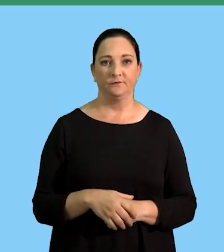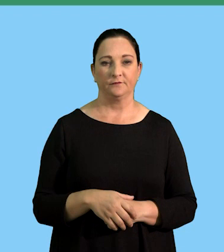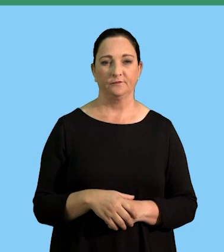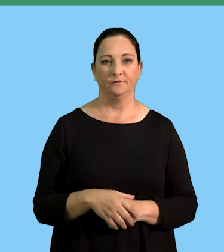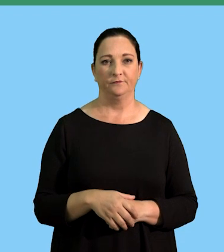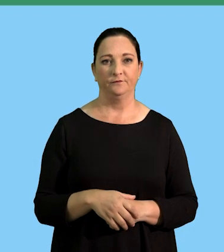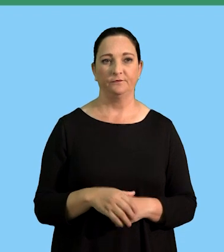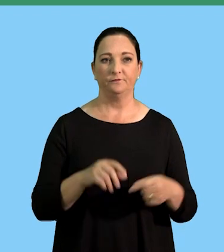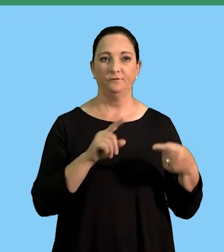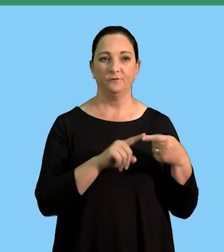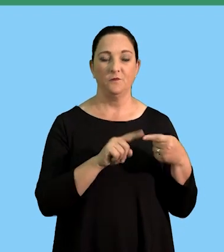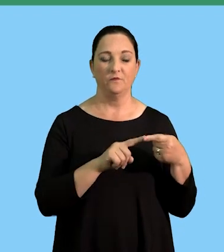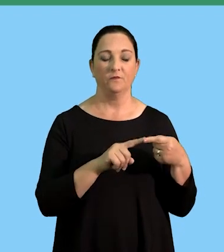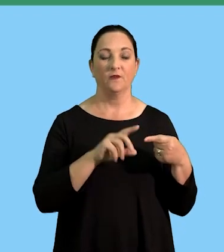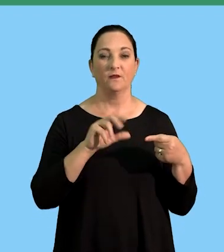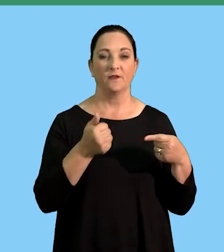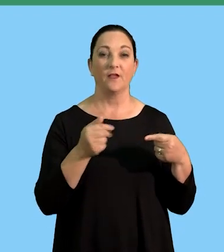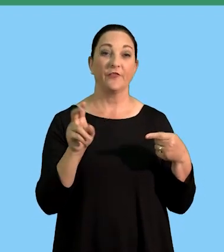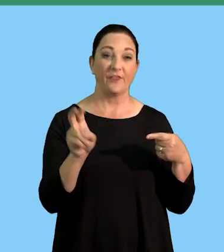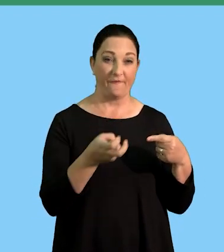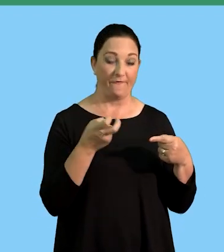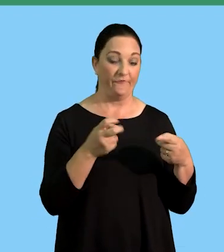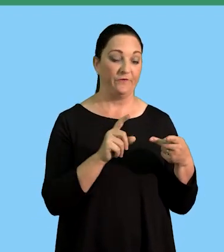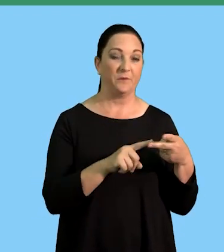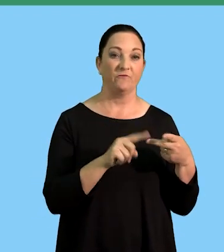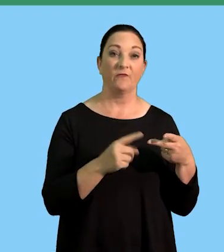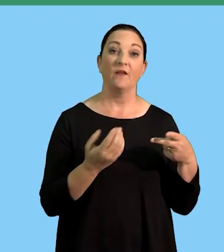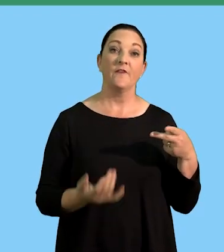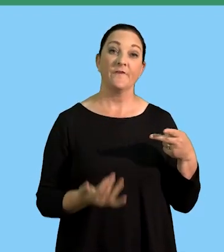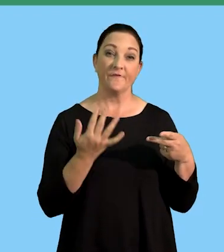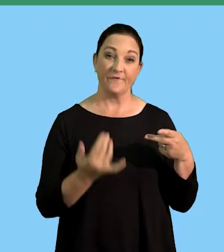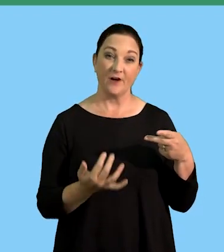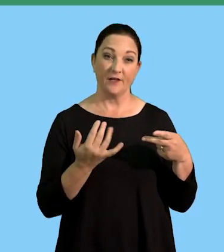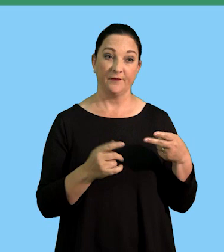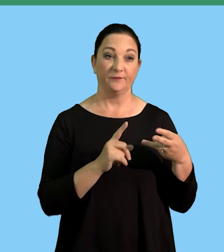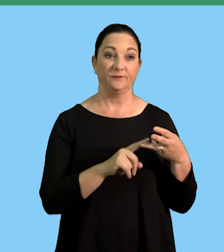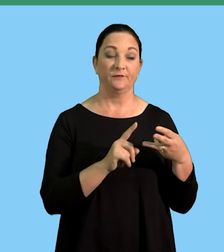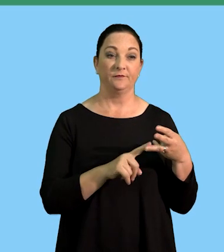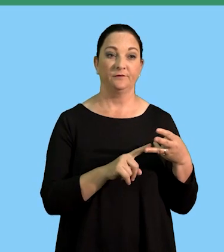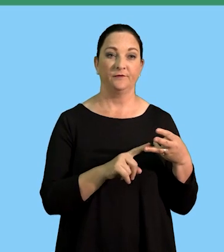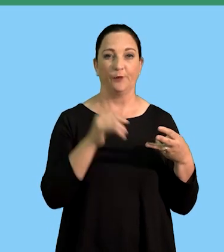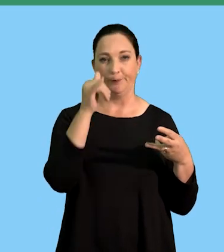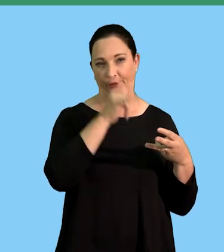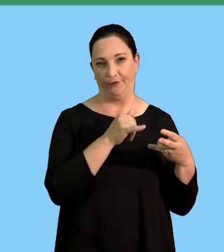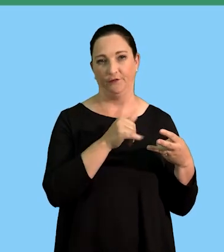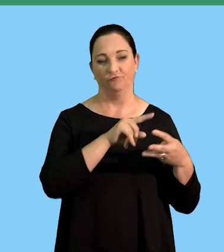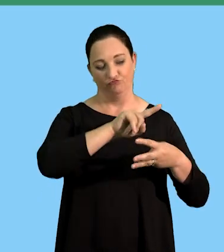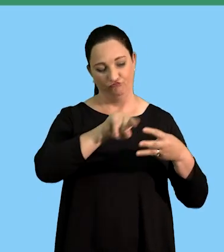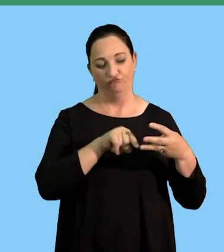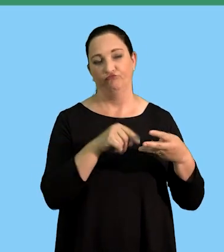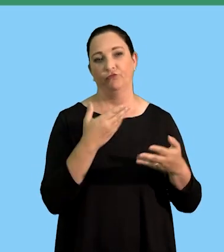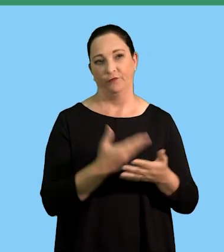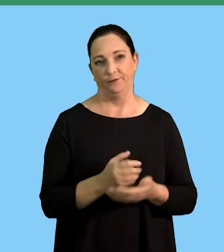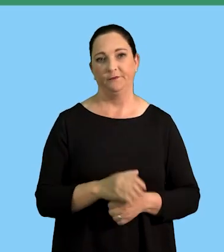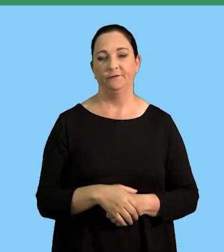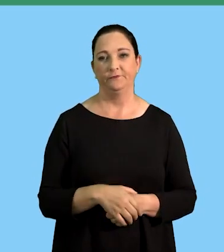theft. Then we also have fire. Then we also have burglary.